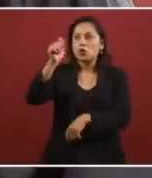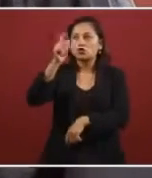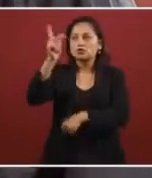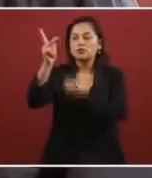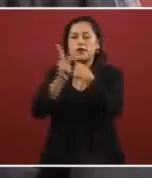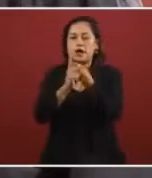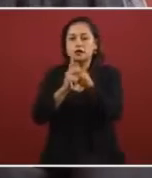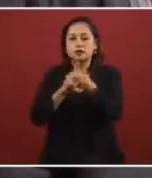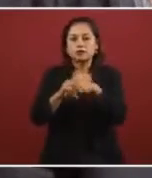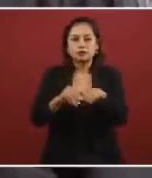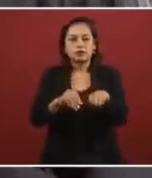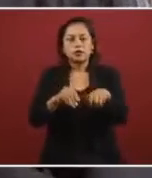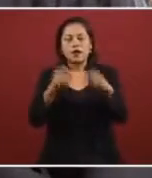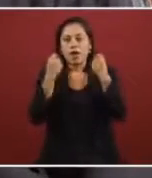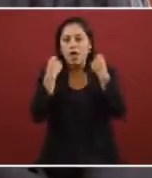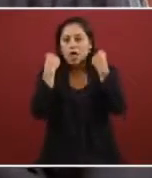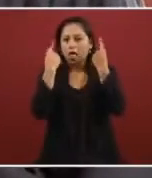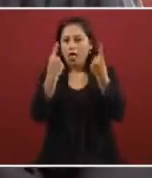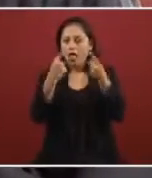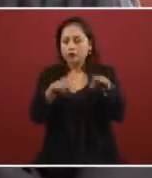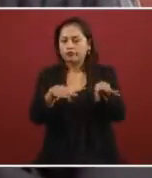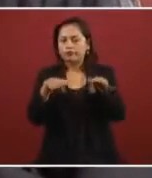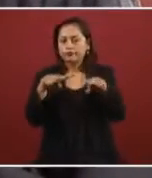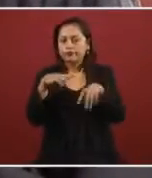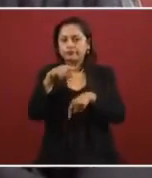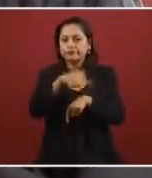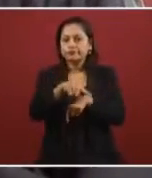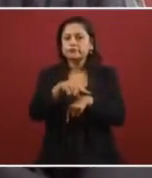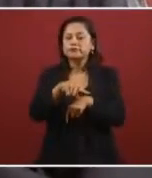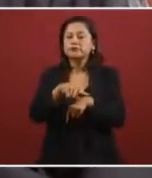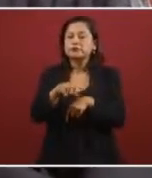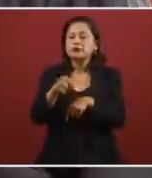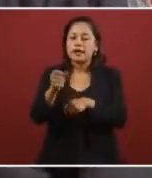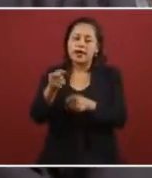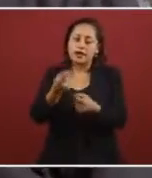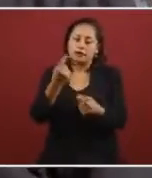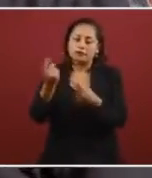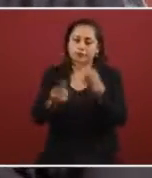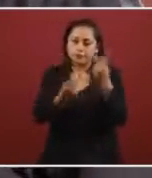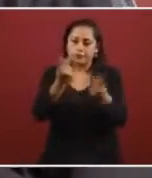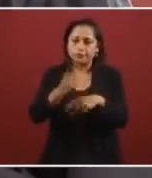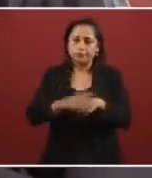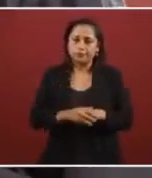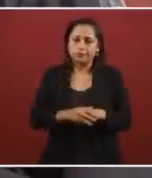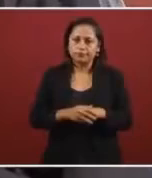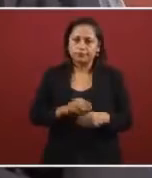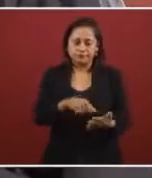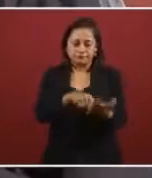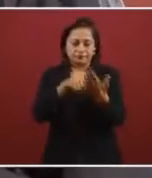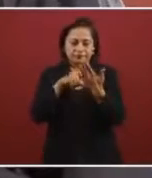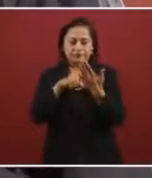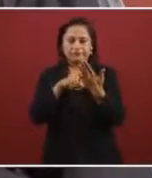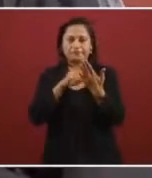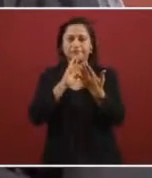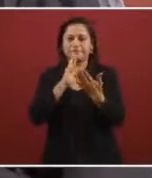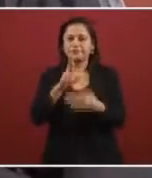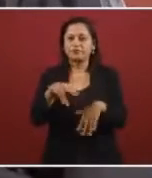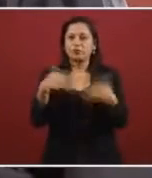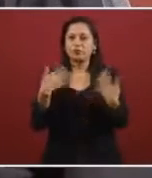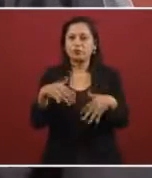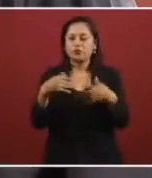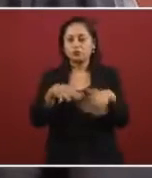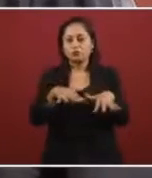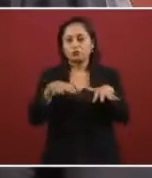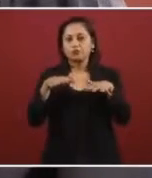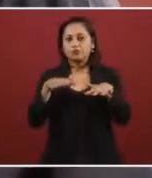foreign countries los que aplicaron esta that those encuesta that applied to this inquest, por los resultados, due to the results, de